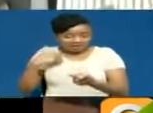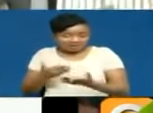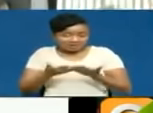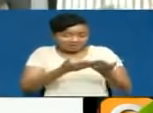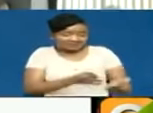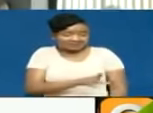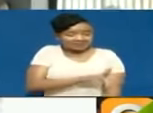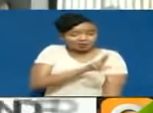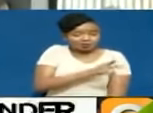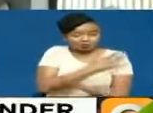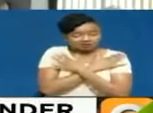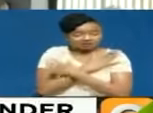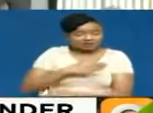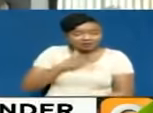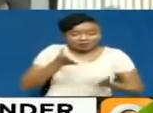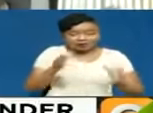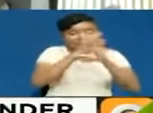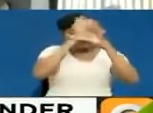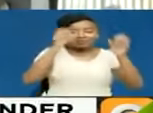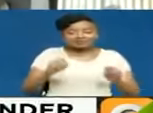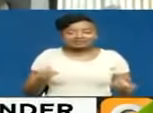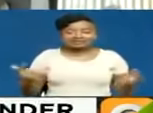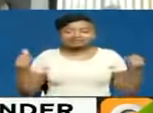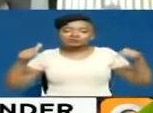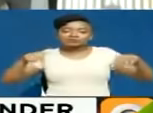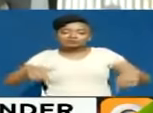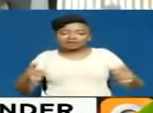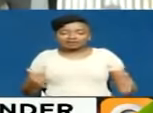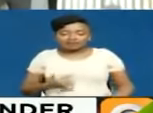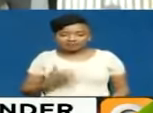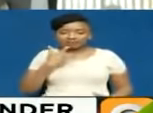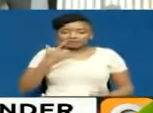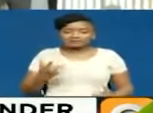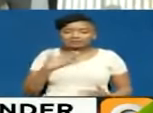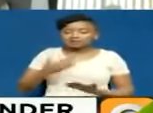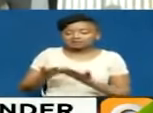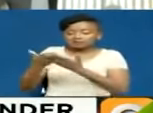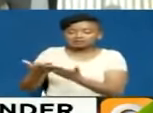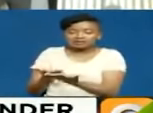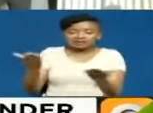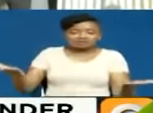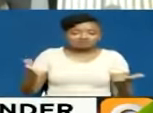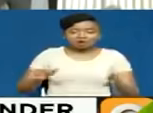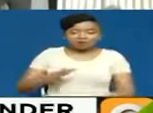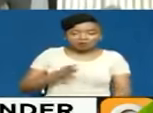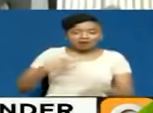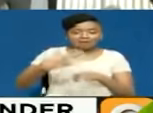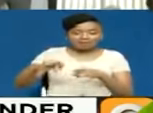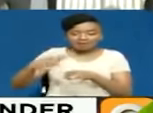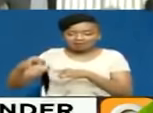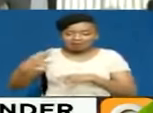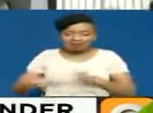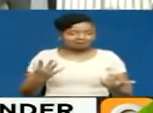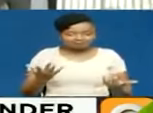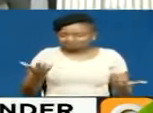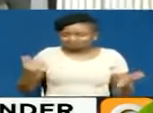Kenyatta mpaka amekuwa rais. Sasa saa hizi nimesema wacha nisaidie kina mama mboga, mbona watu wananikasirikia? Kwani makosa iko wapi?